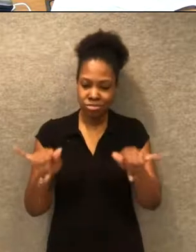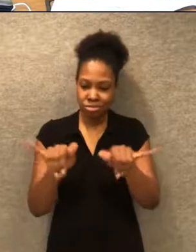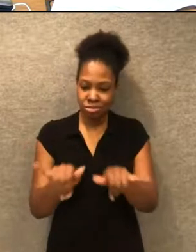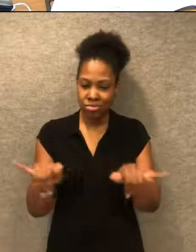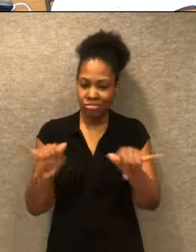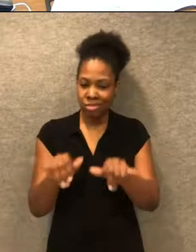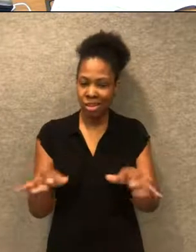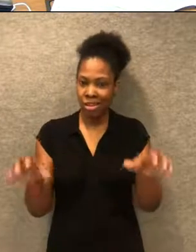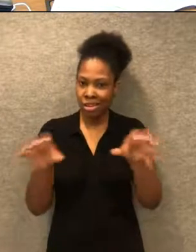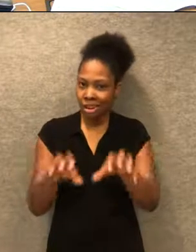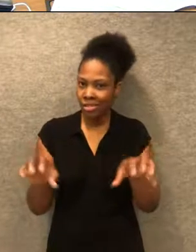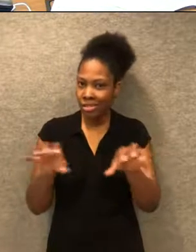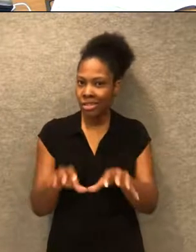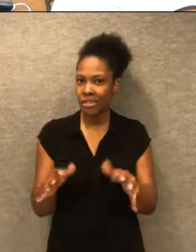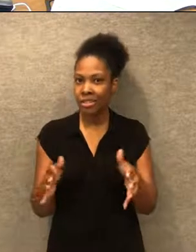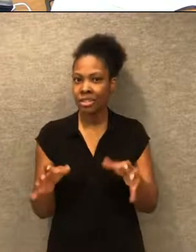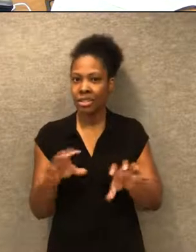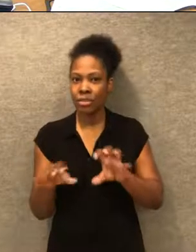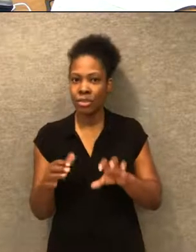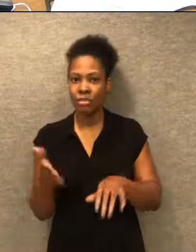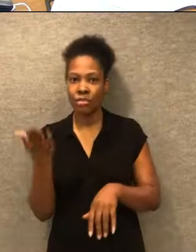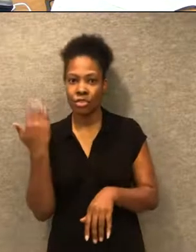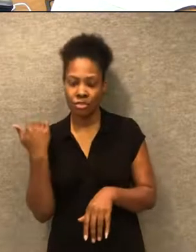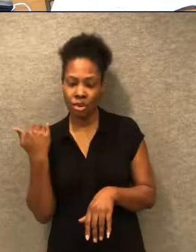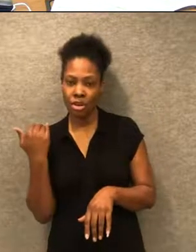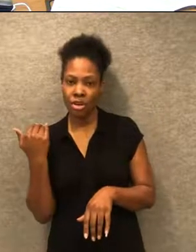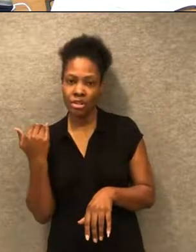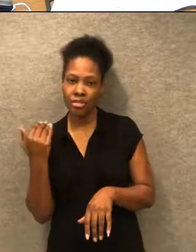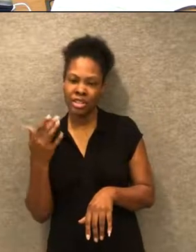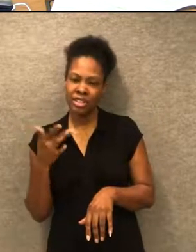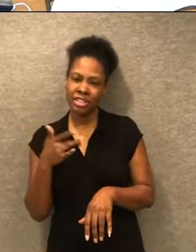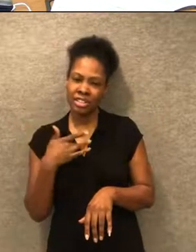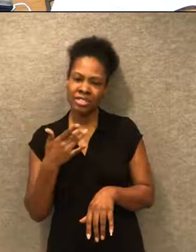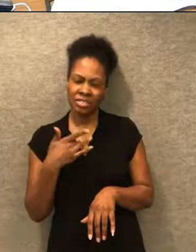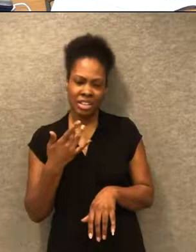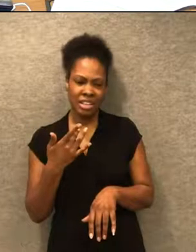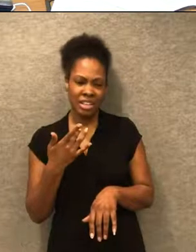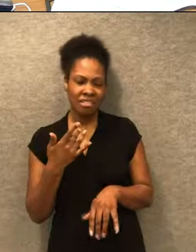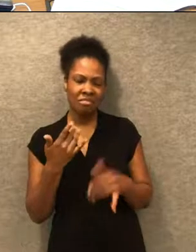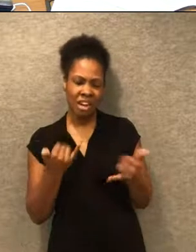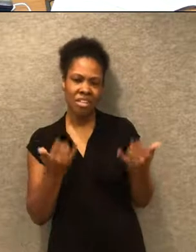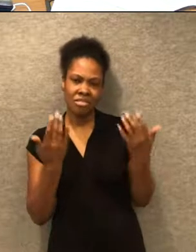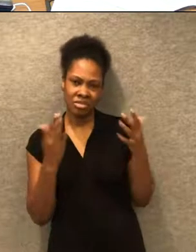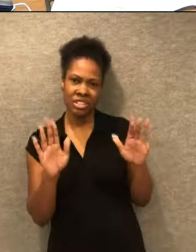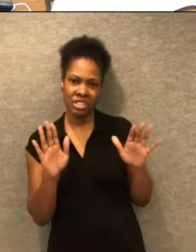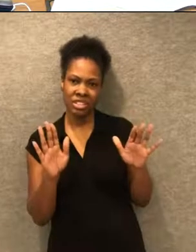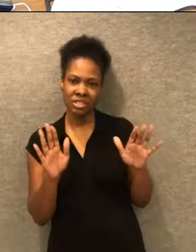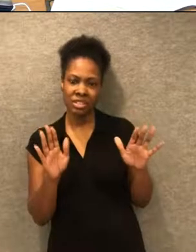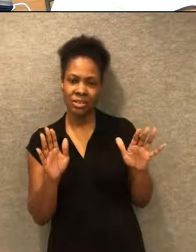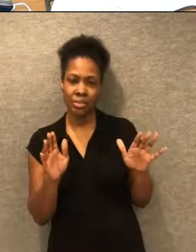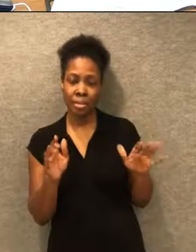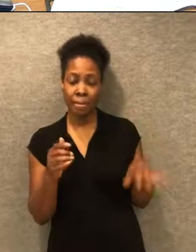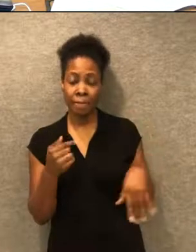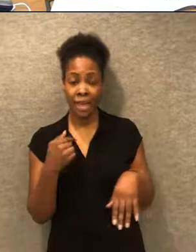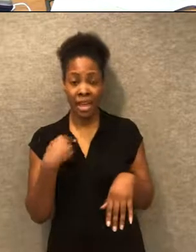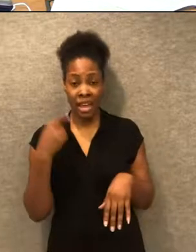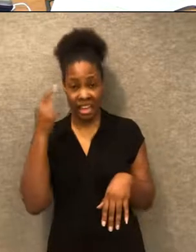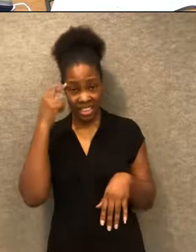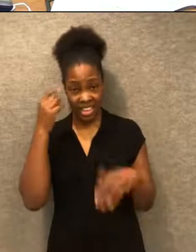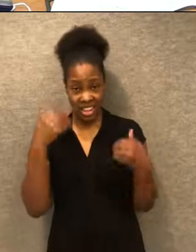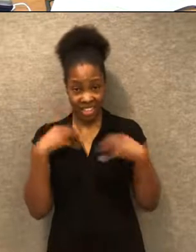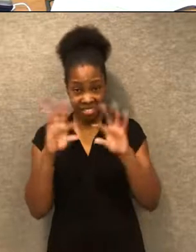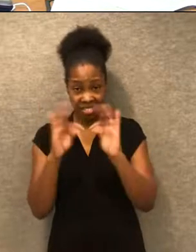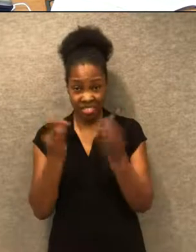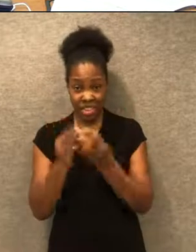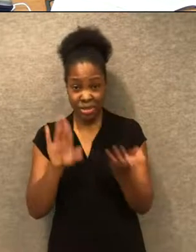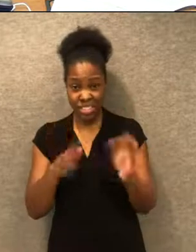we do to give us a sense of closure, to give us a sense of goodbye. I think losing somebody, no matter what, if losing a loved one is hard no matter